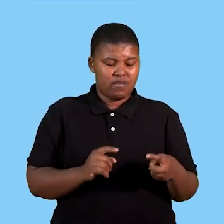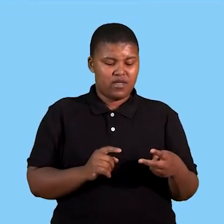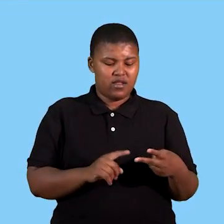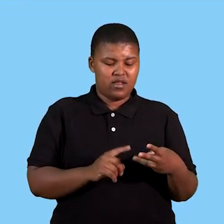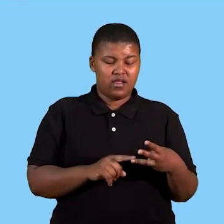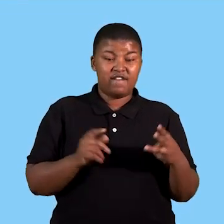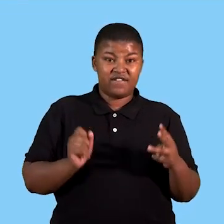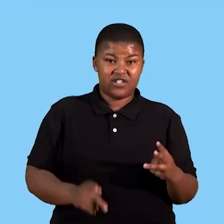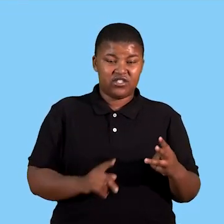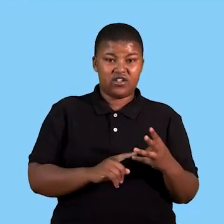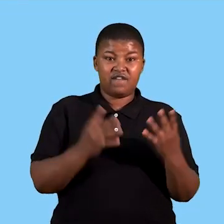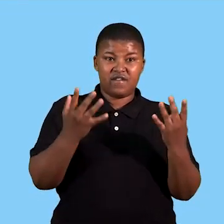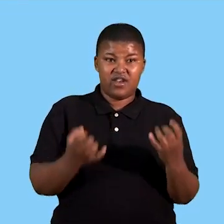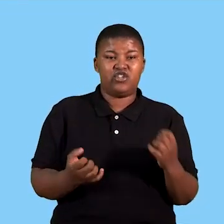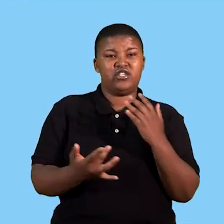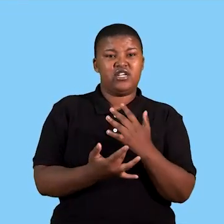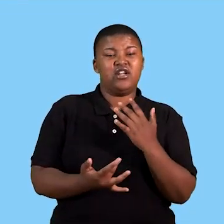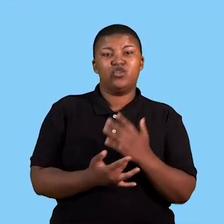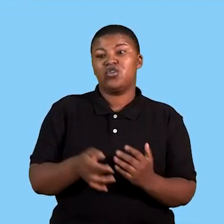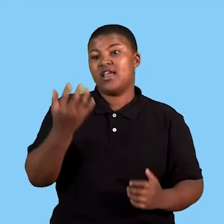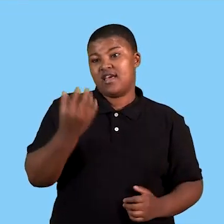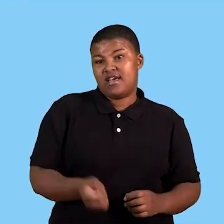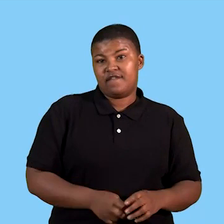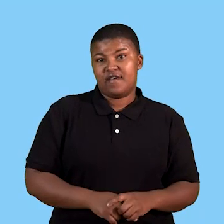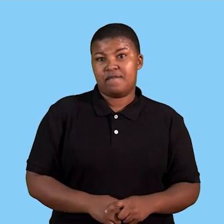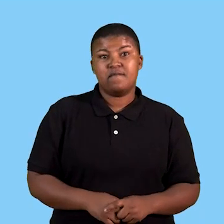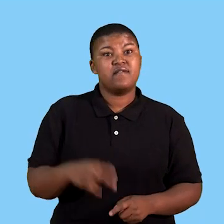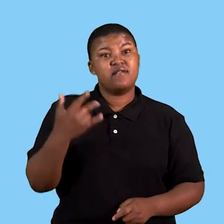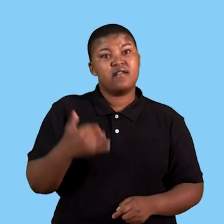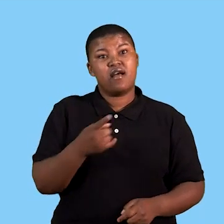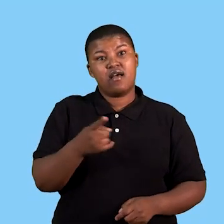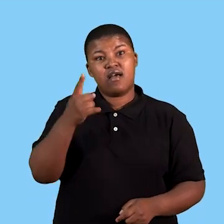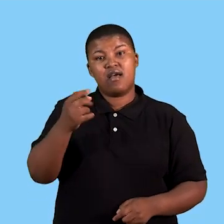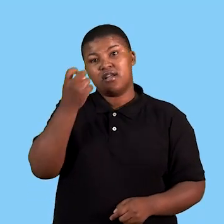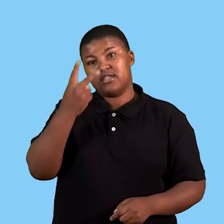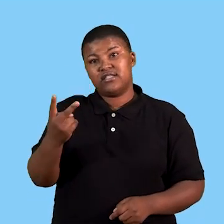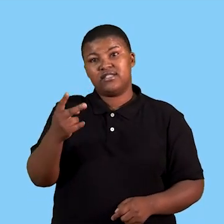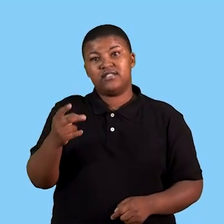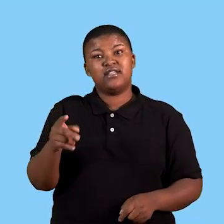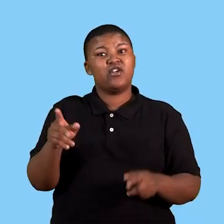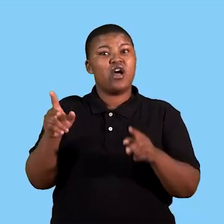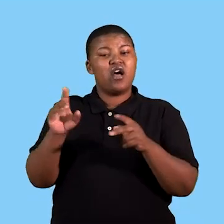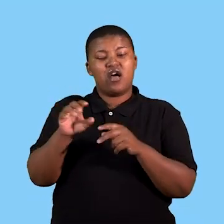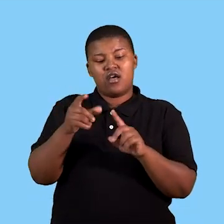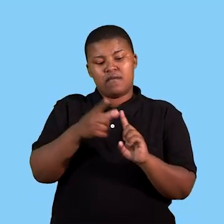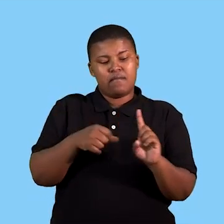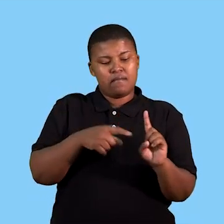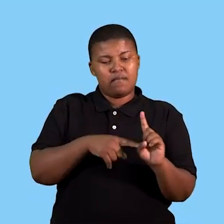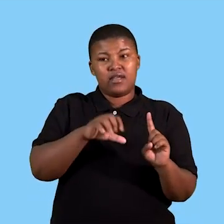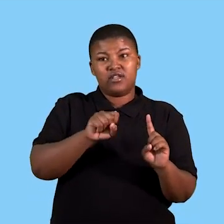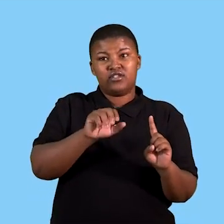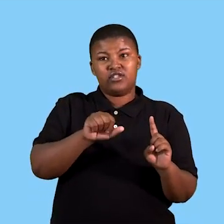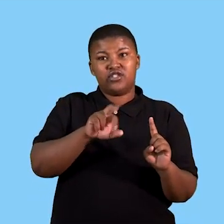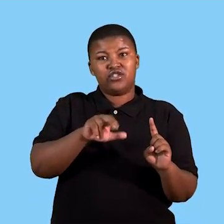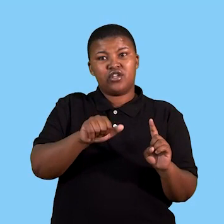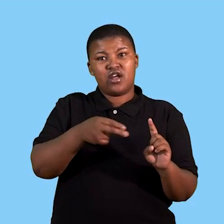and technological. So when we look at the scenario of Sarah's Bakery, we see that Sarah employed